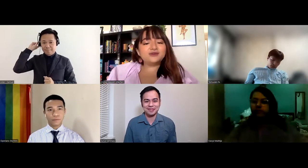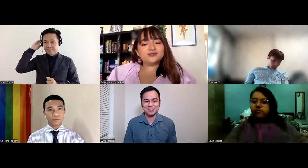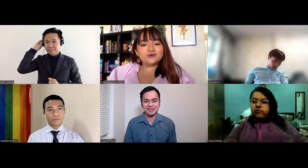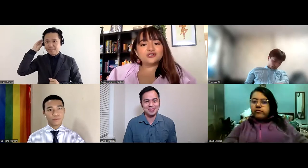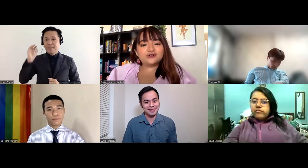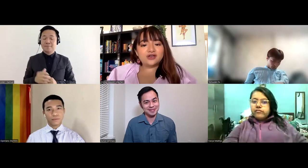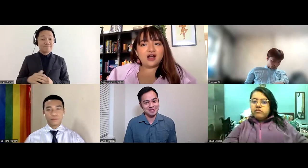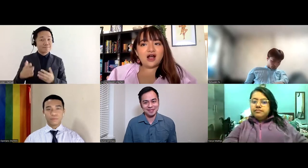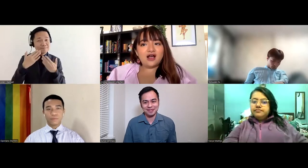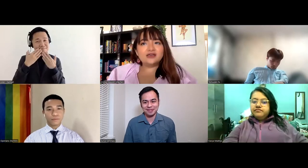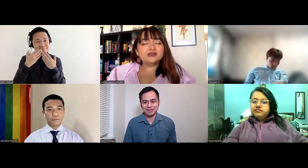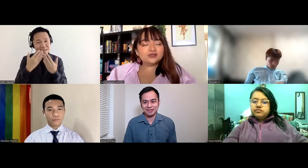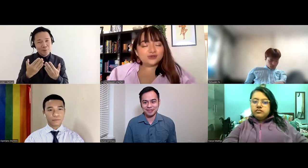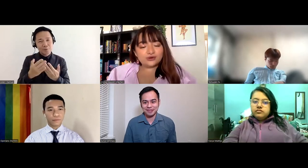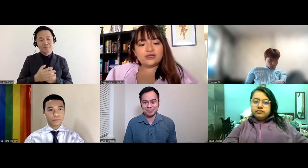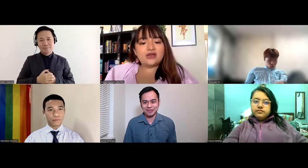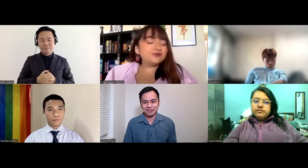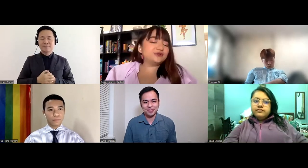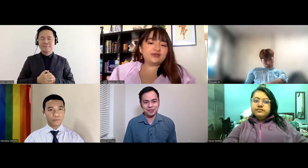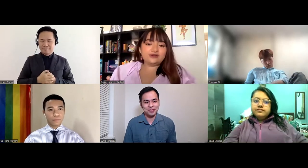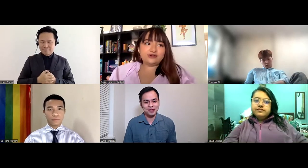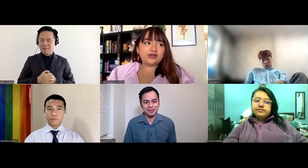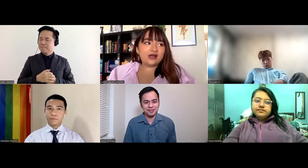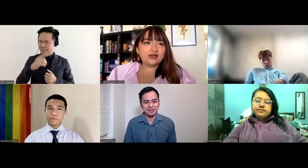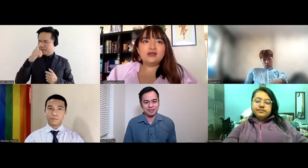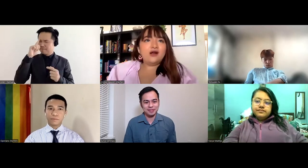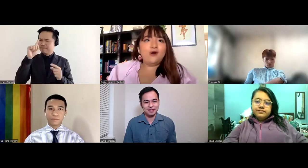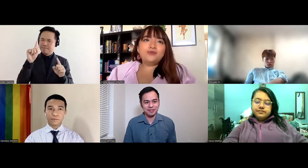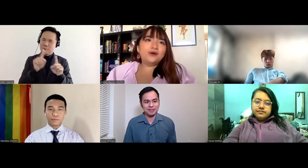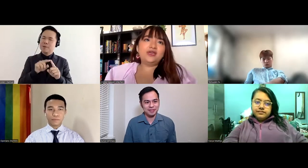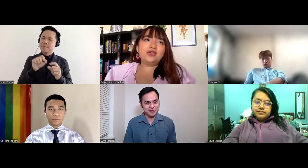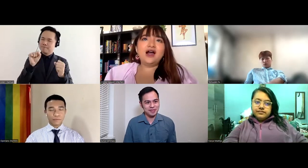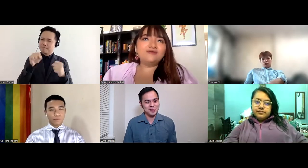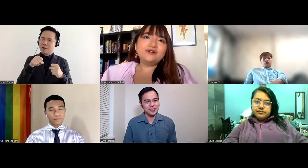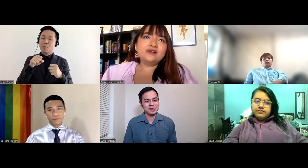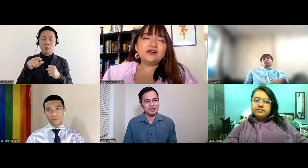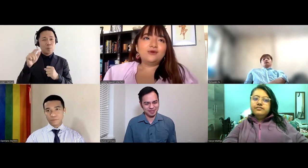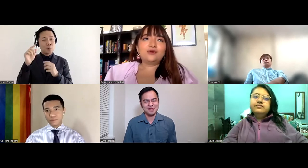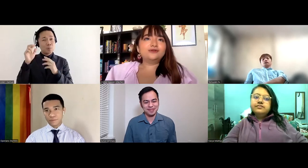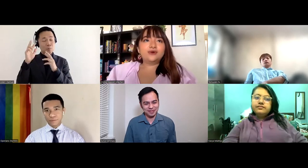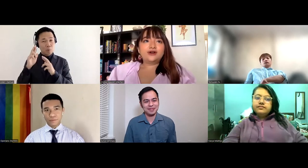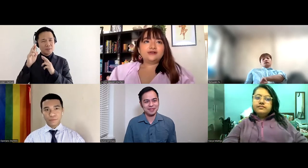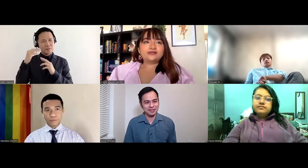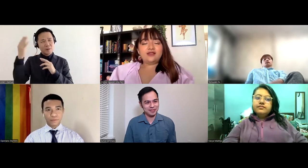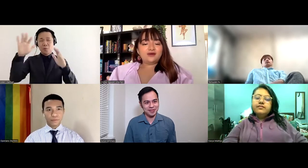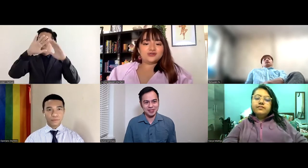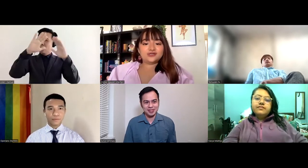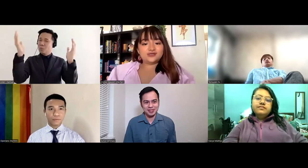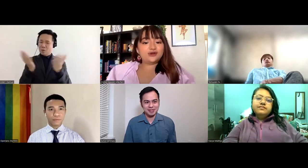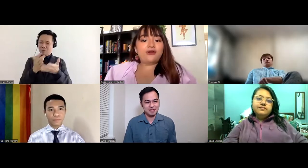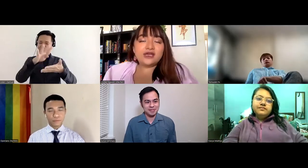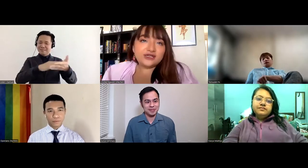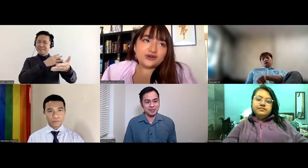Thank you so much, Sharia. I totally and absolutely agree. I hope that we have a world where sign language